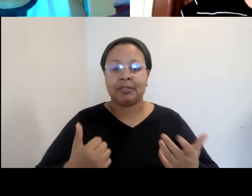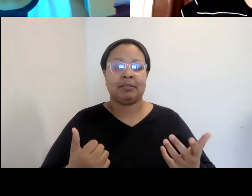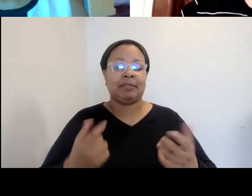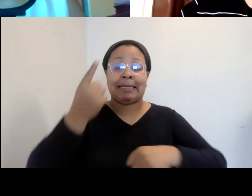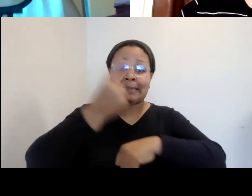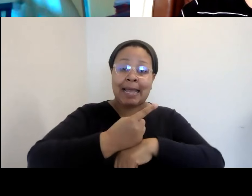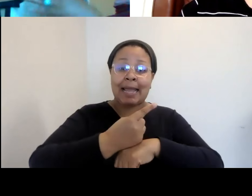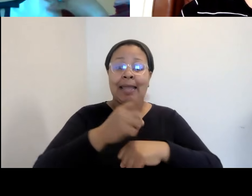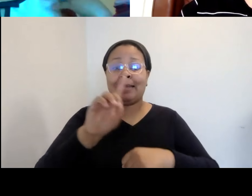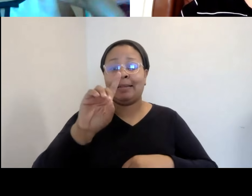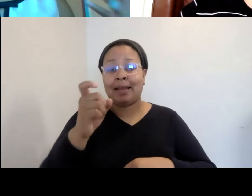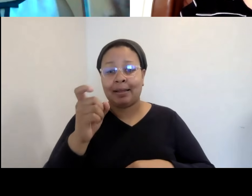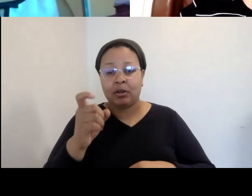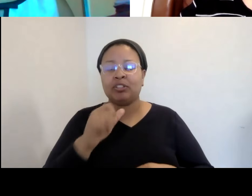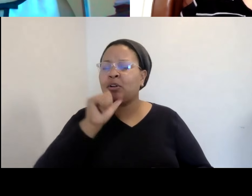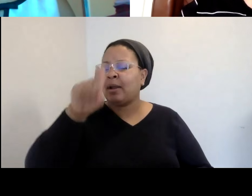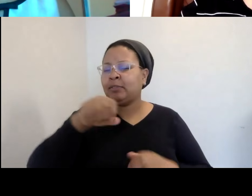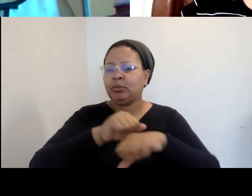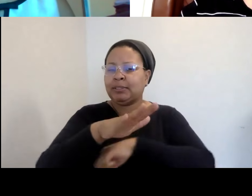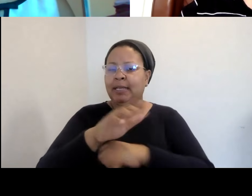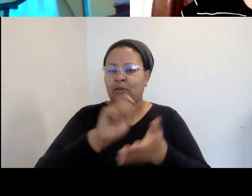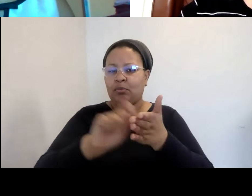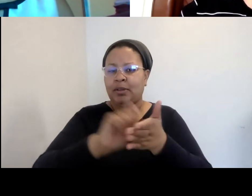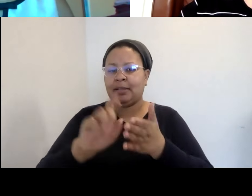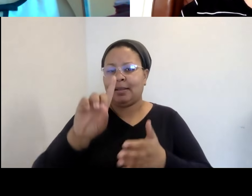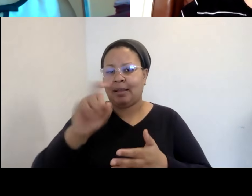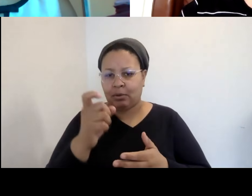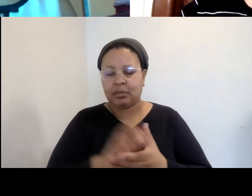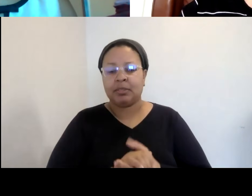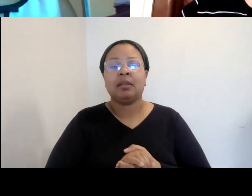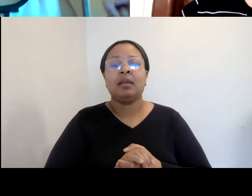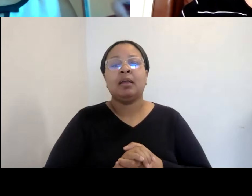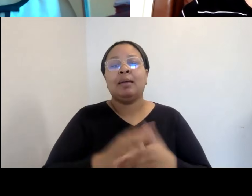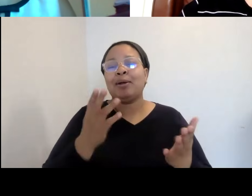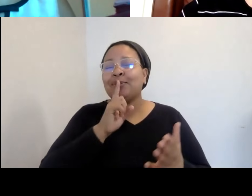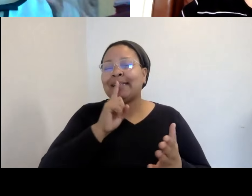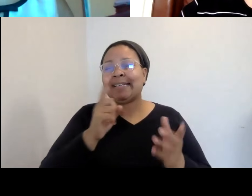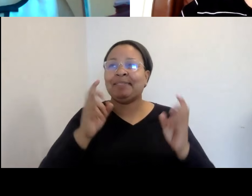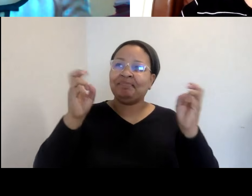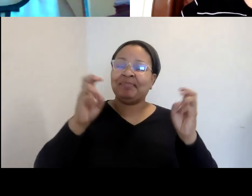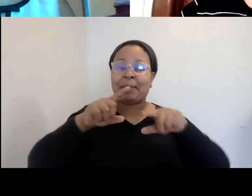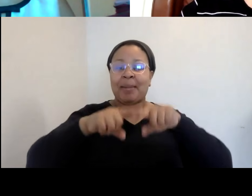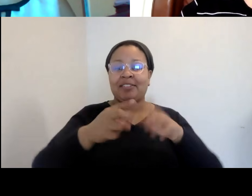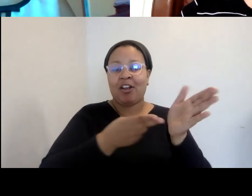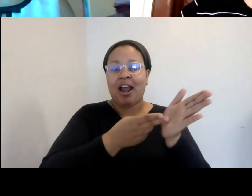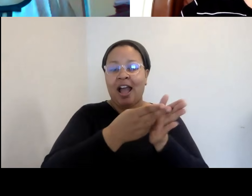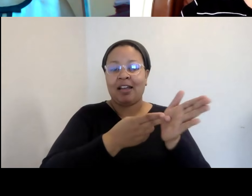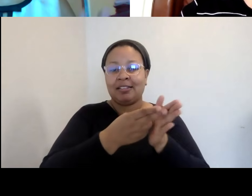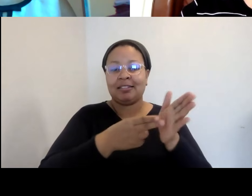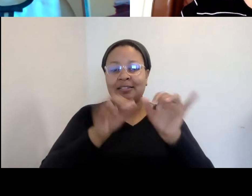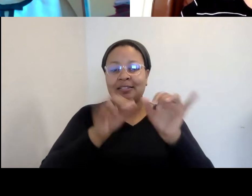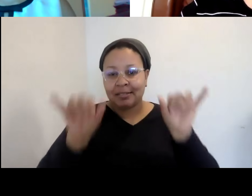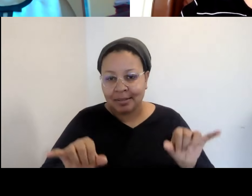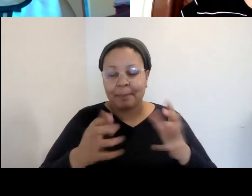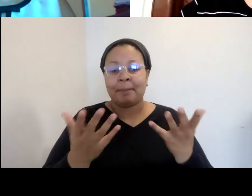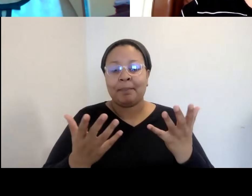in a written diagnosis, but this is basically on a honesty, level, whereas you're certifying that everything you're saying is